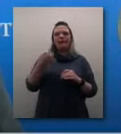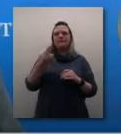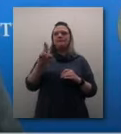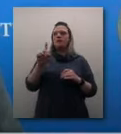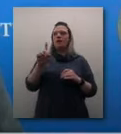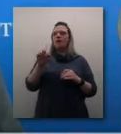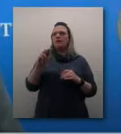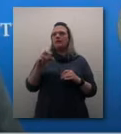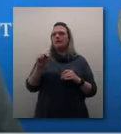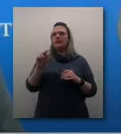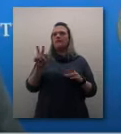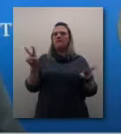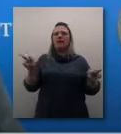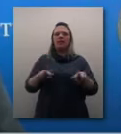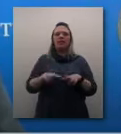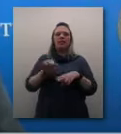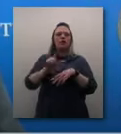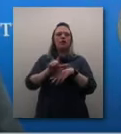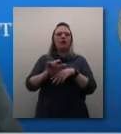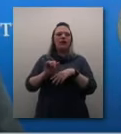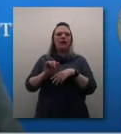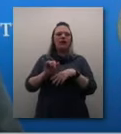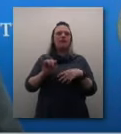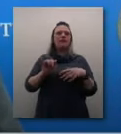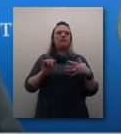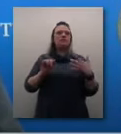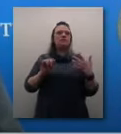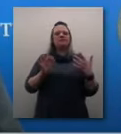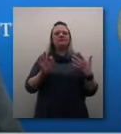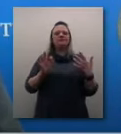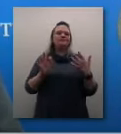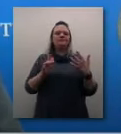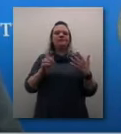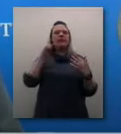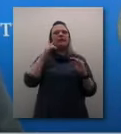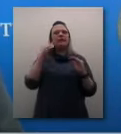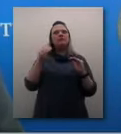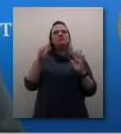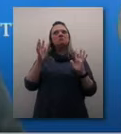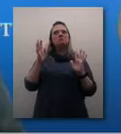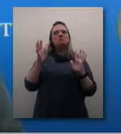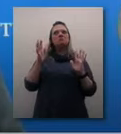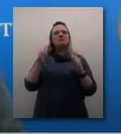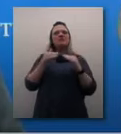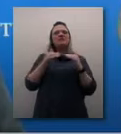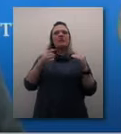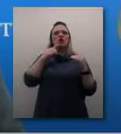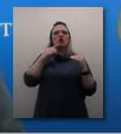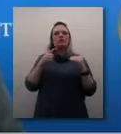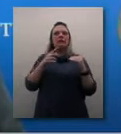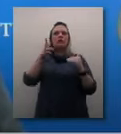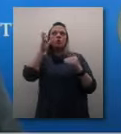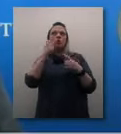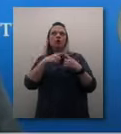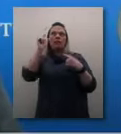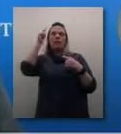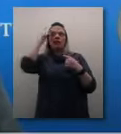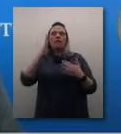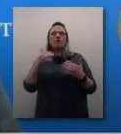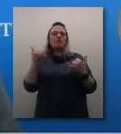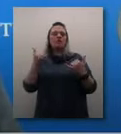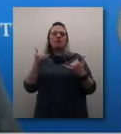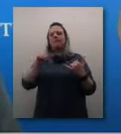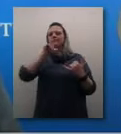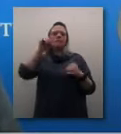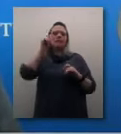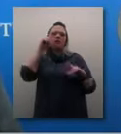Valley, Long Island. So I think it's fair to say that hearing that from the governor today was no surprise,